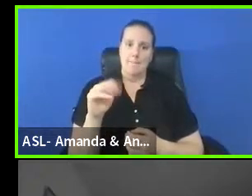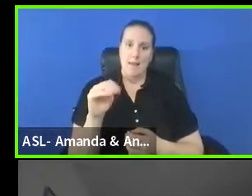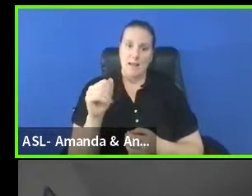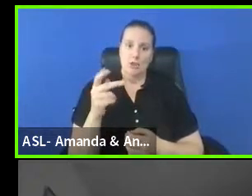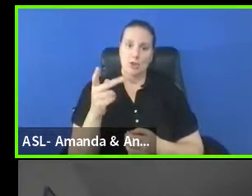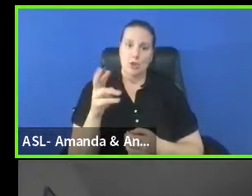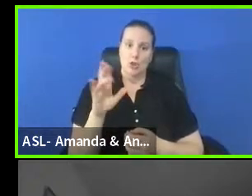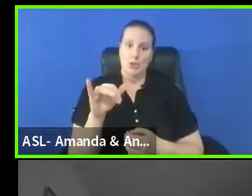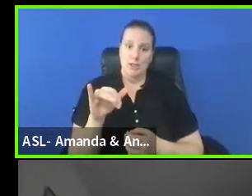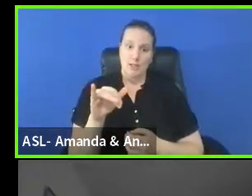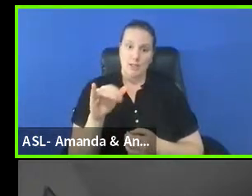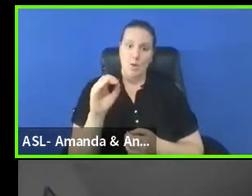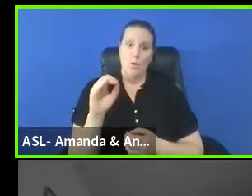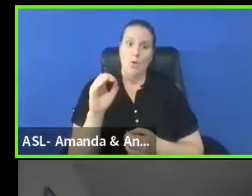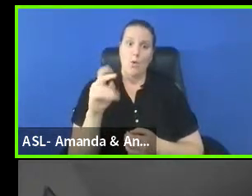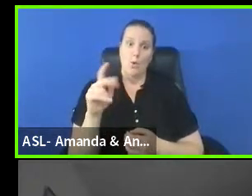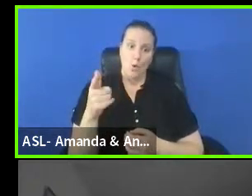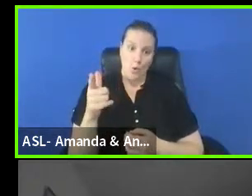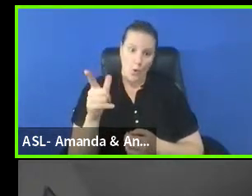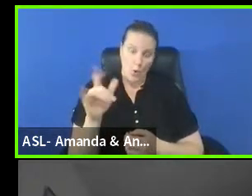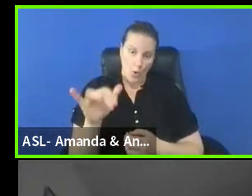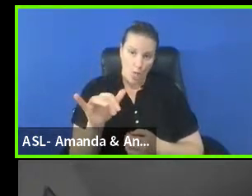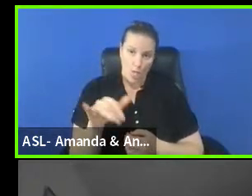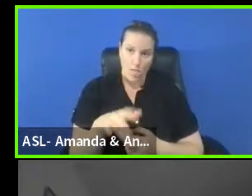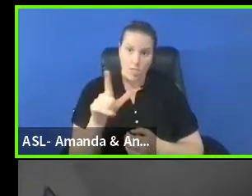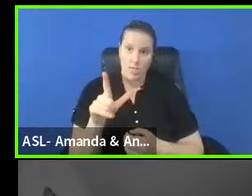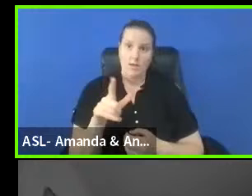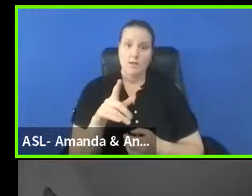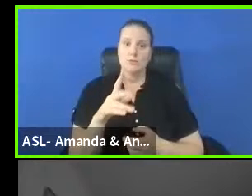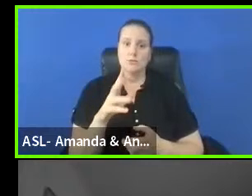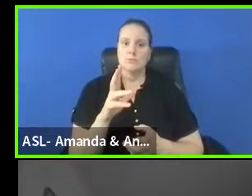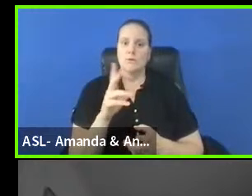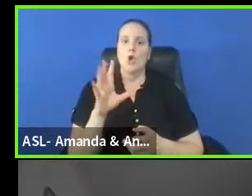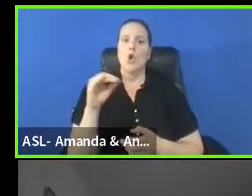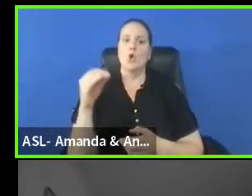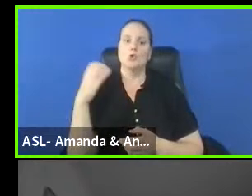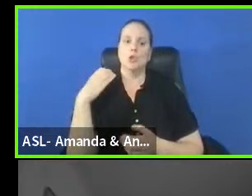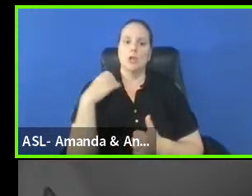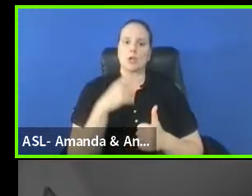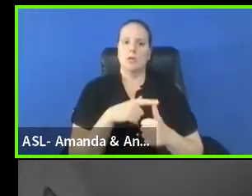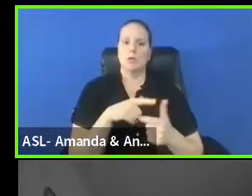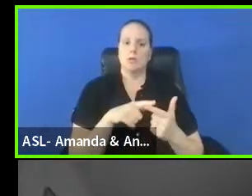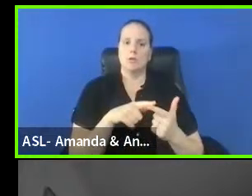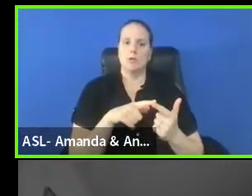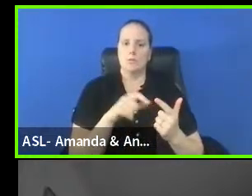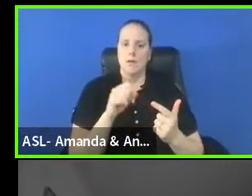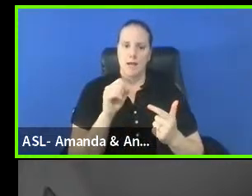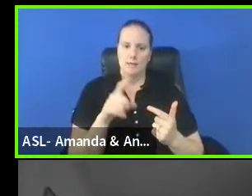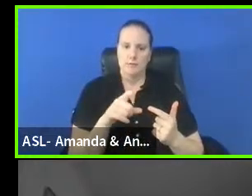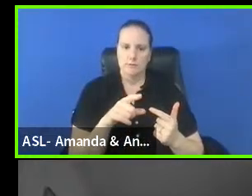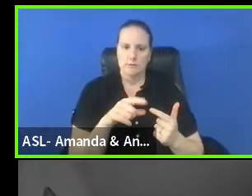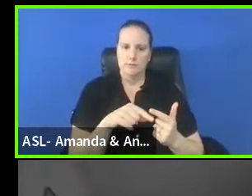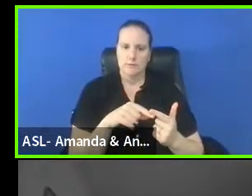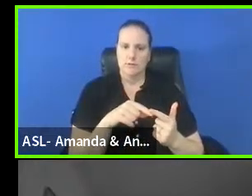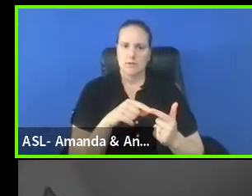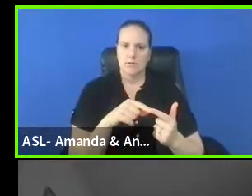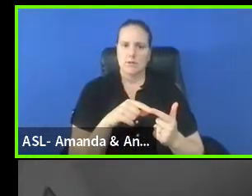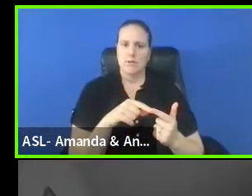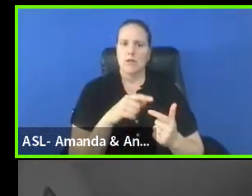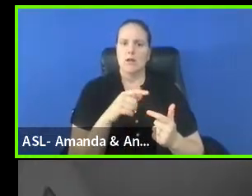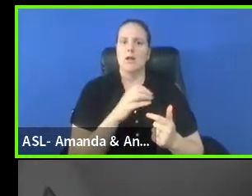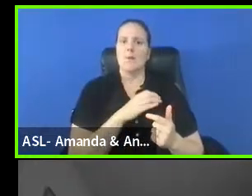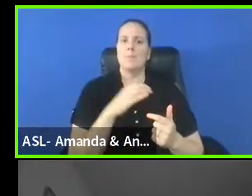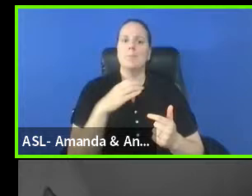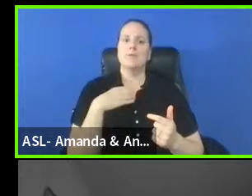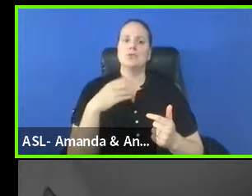McInerney Ogle to sit as one co-chair, and we've asked Commissioner Hardesty to